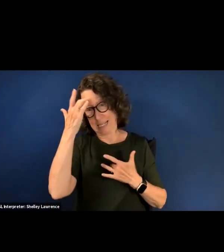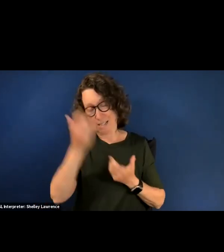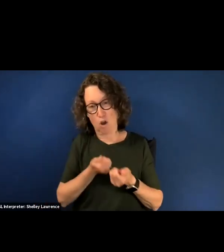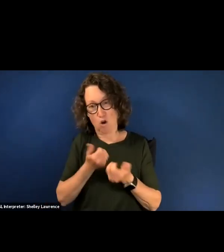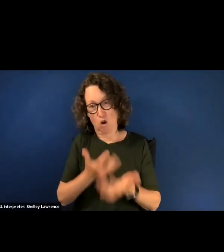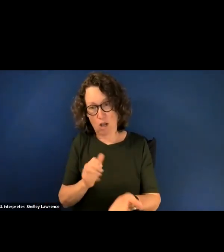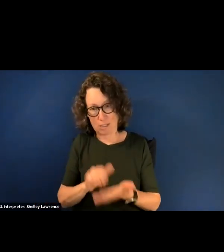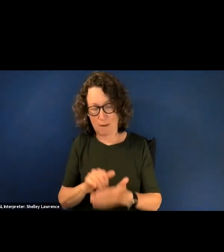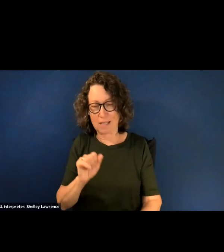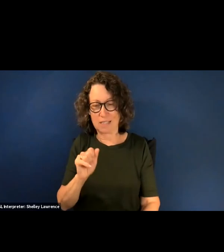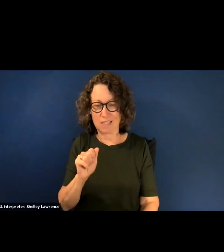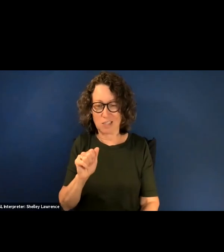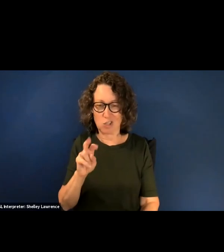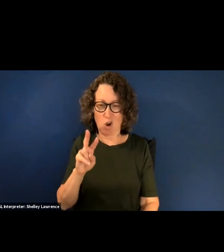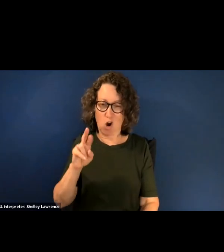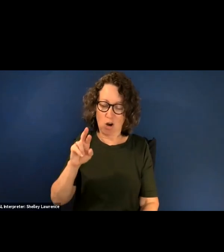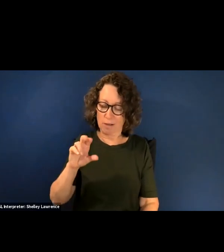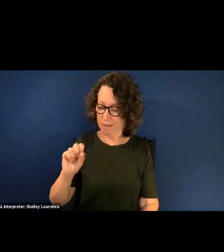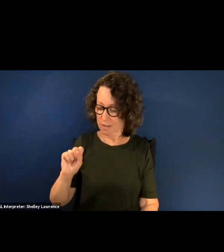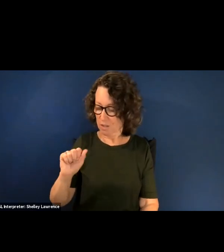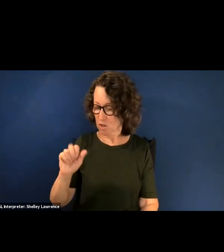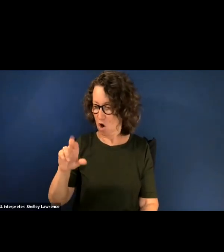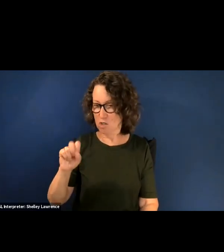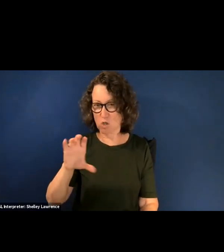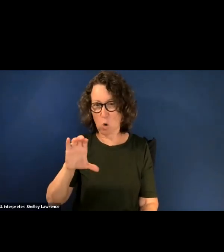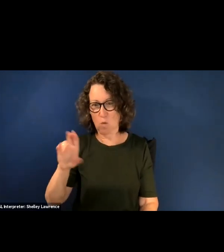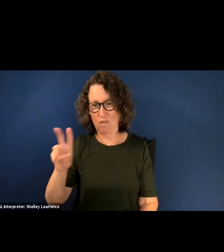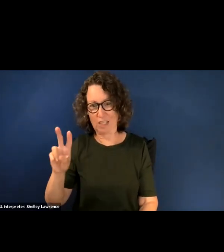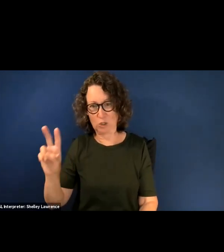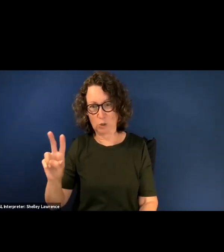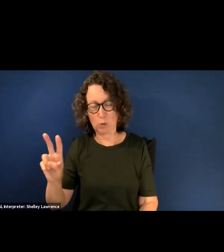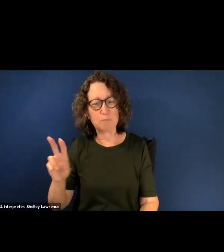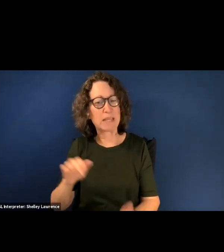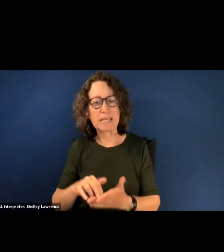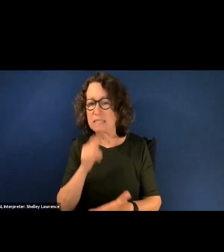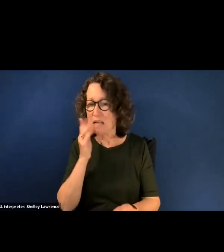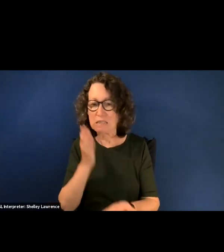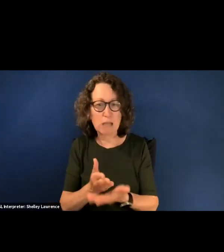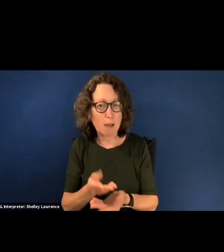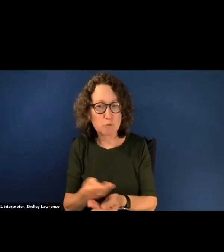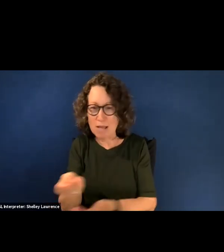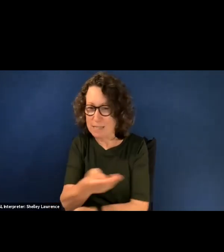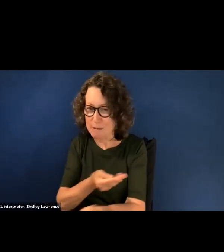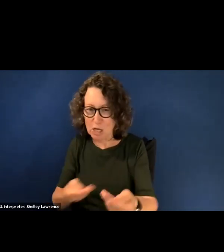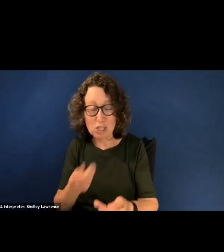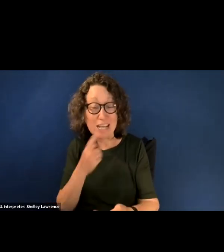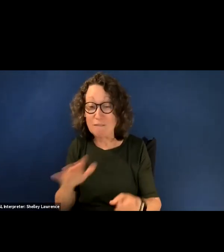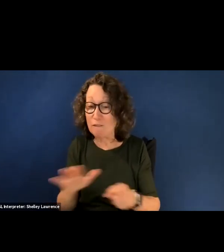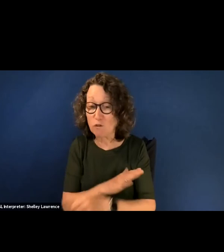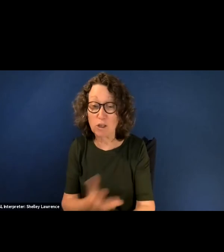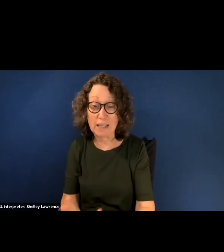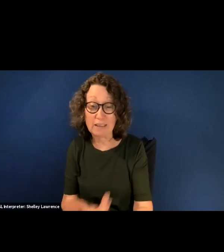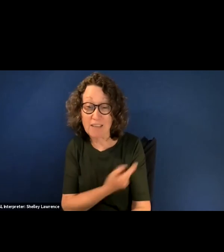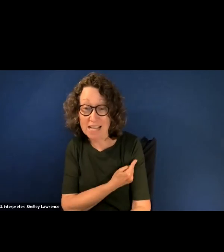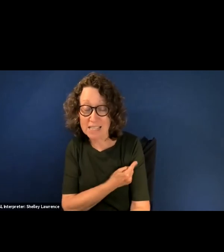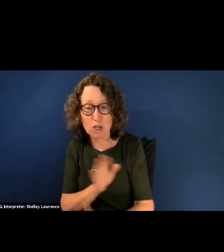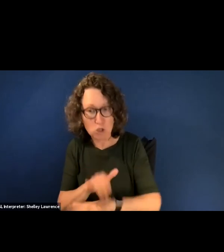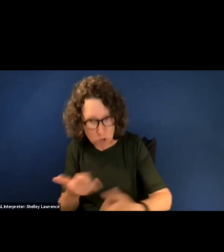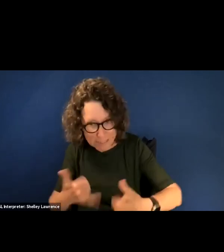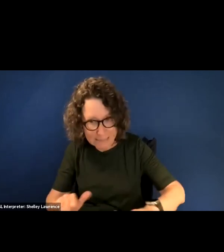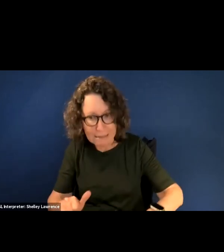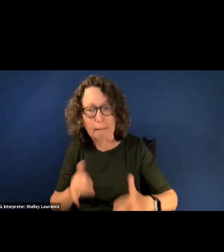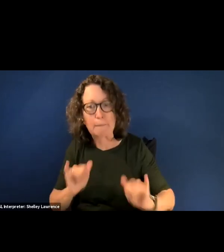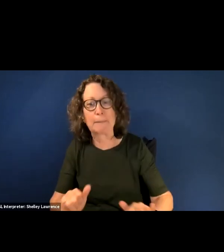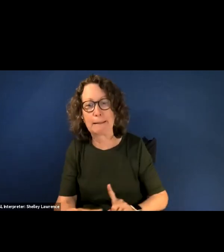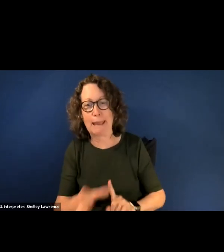by SARS-CoV-2. Essentially, this vaccine does not stop transmission, and even if fully vaccinated, our children are still as likely